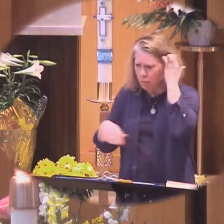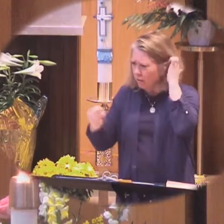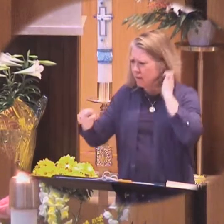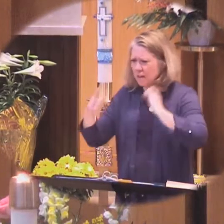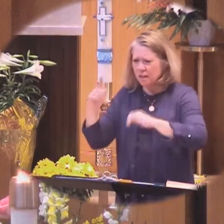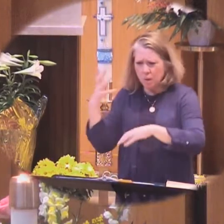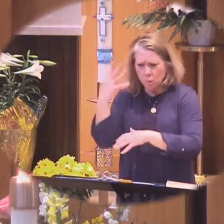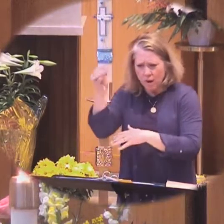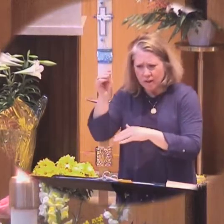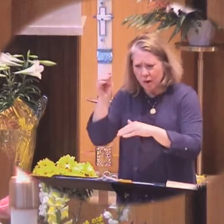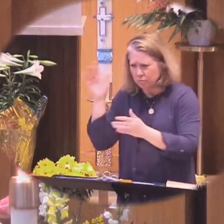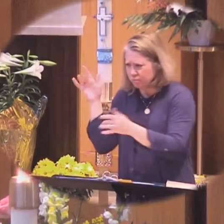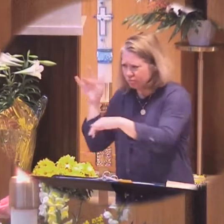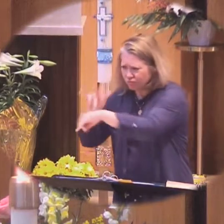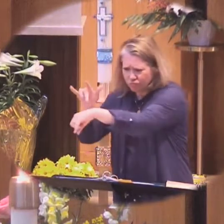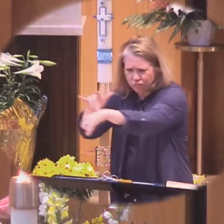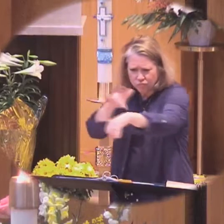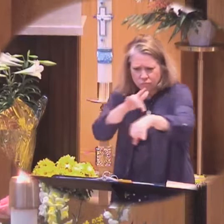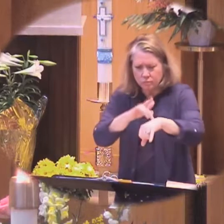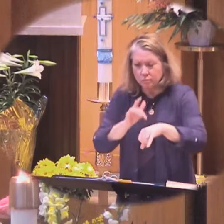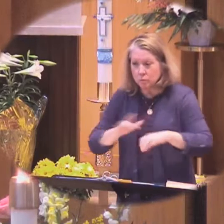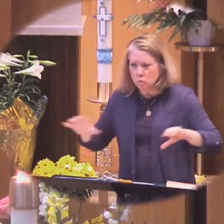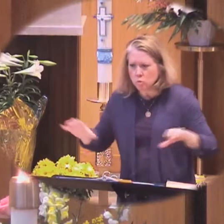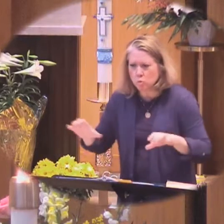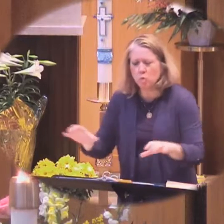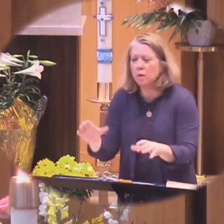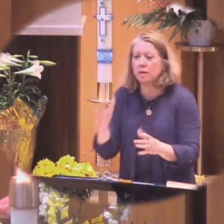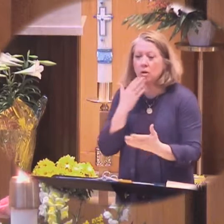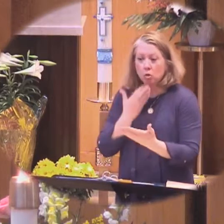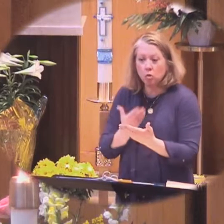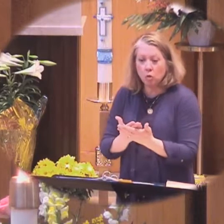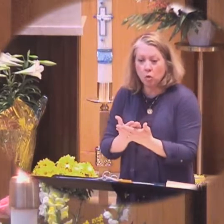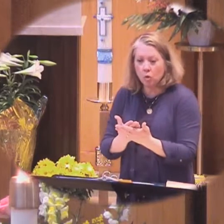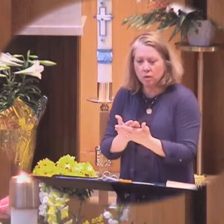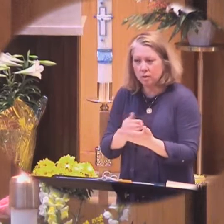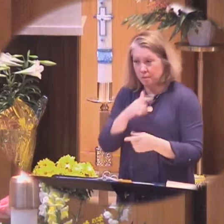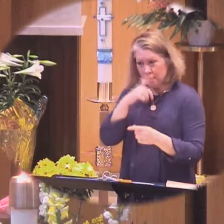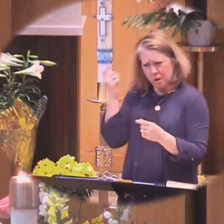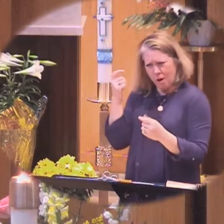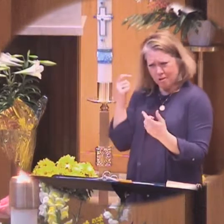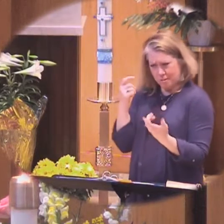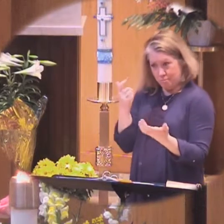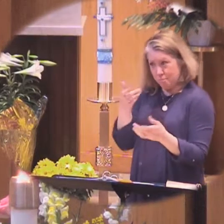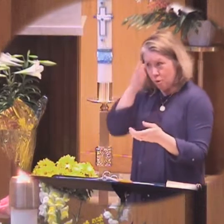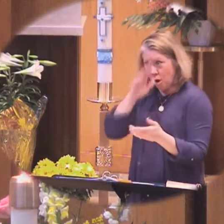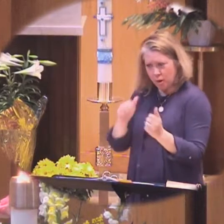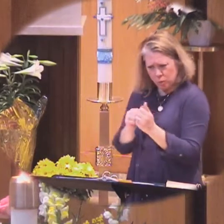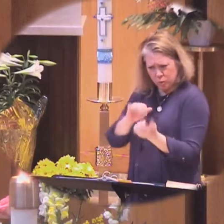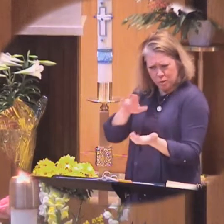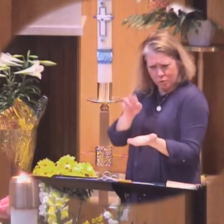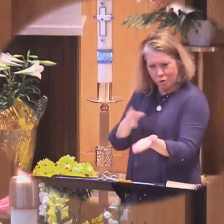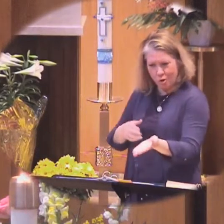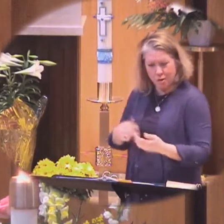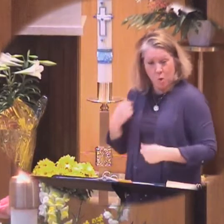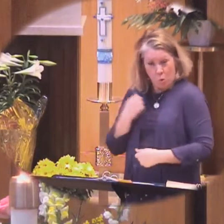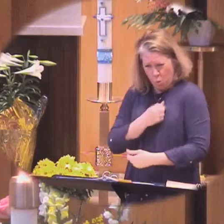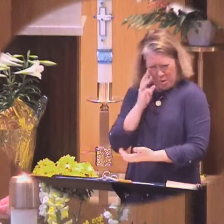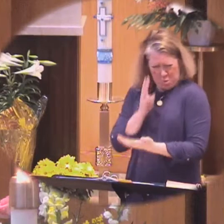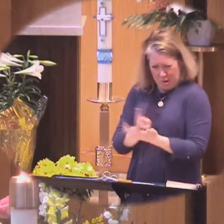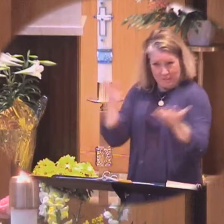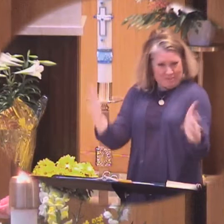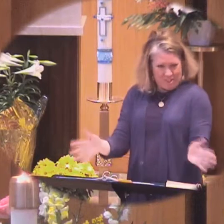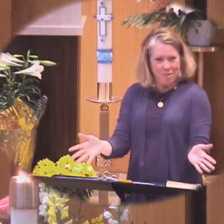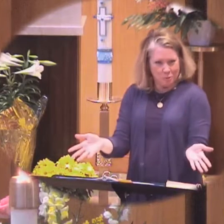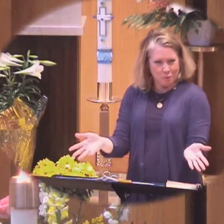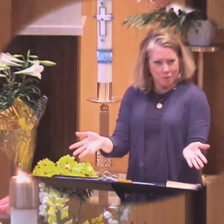and healing all those oppressed by the devil, for God was with him. We are witnesses of all that